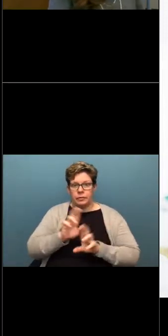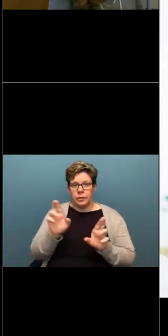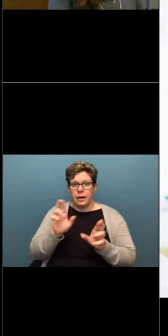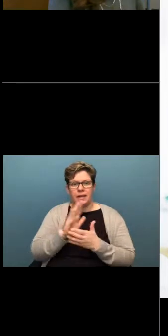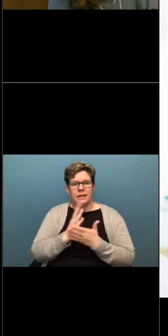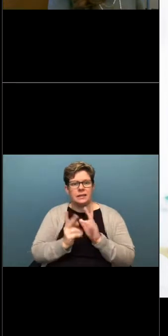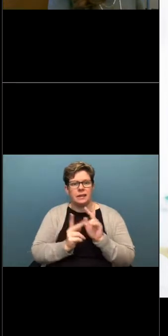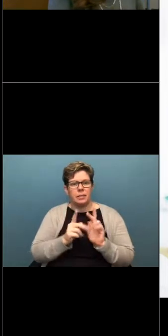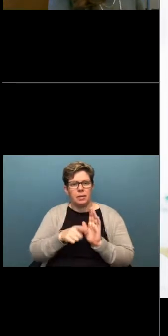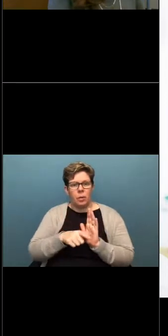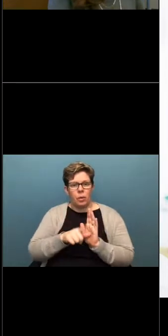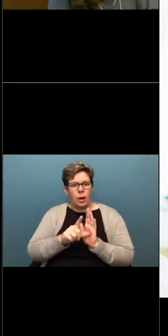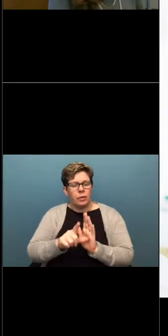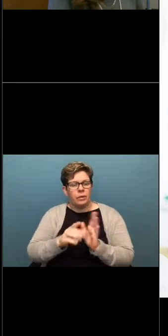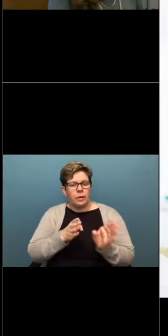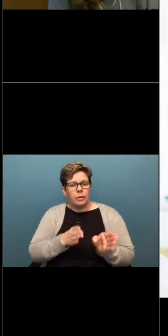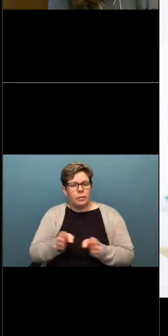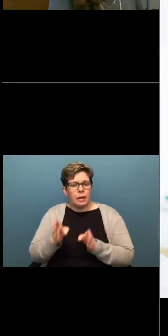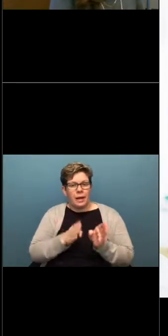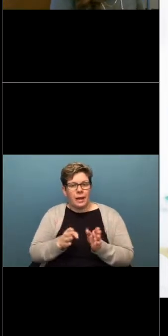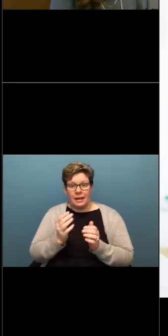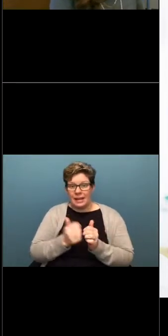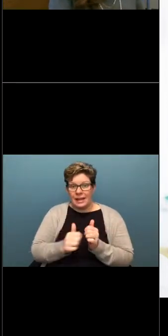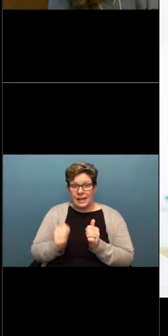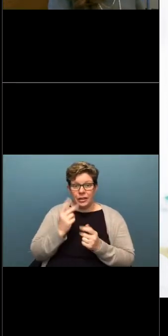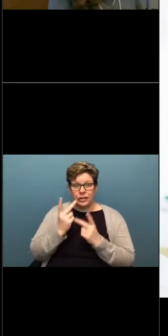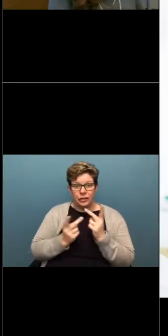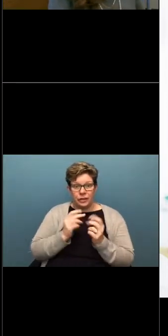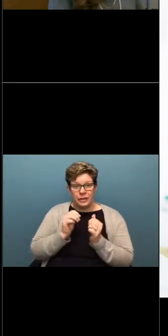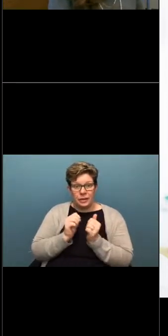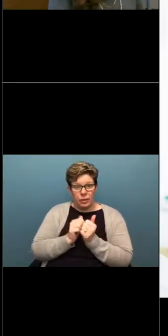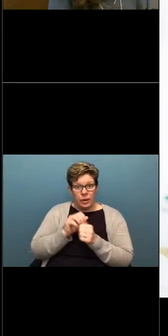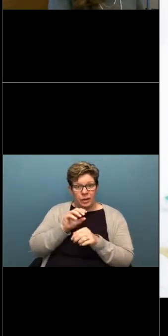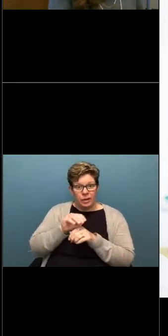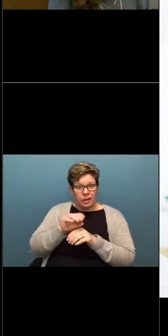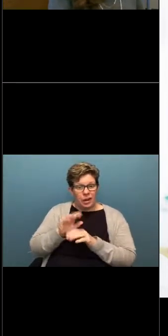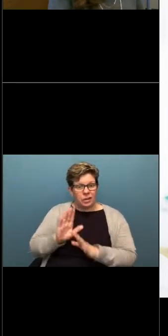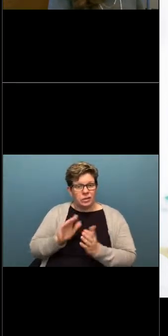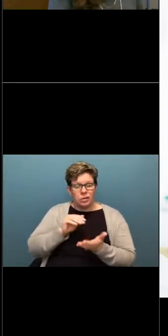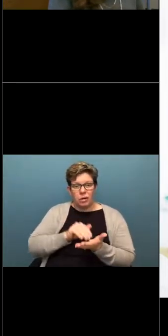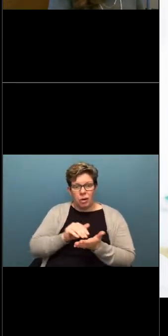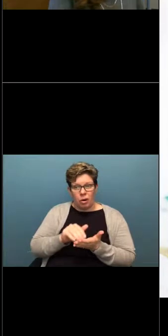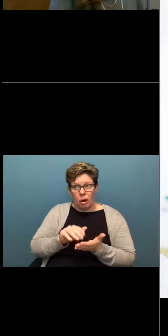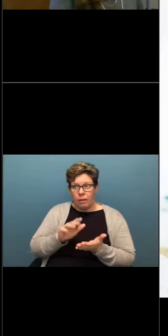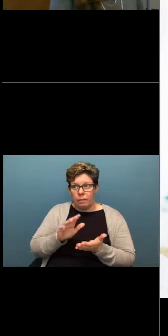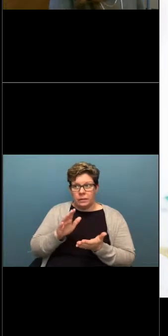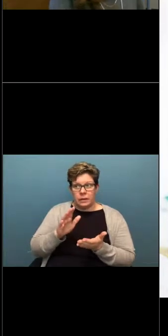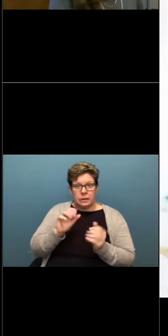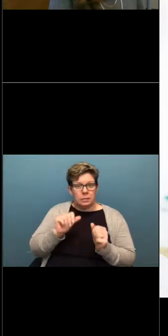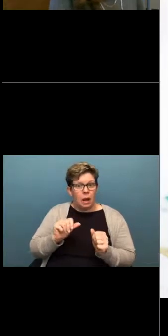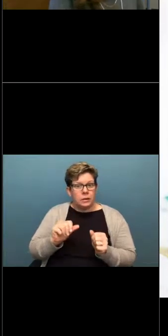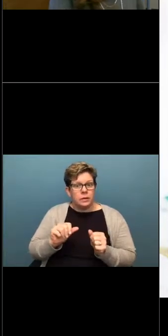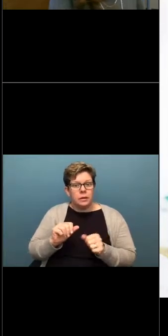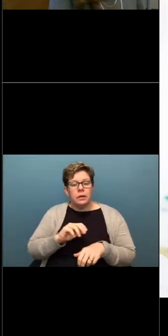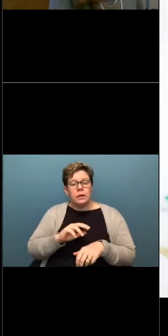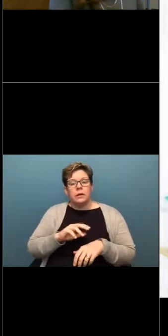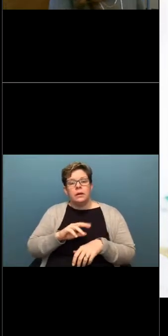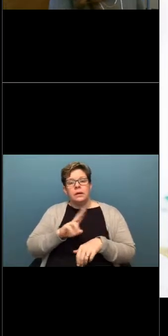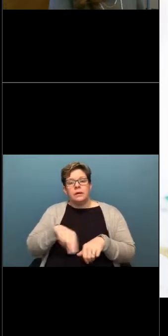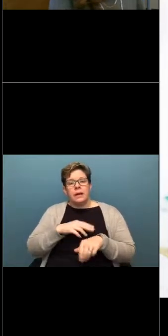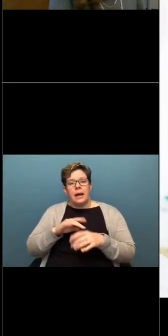to review that plan at every visit or as frequently as needed based on what they need. The National Alliance